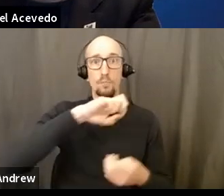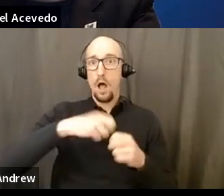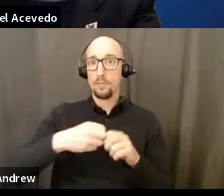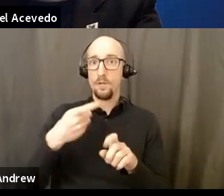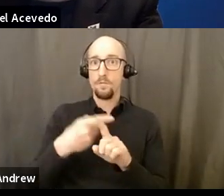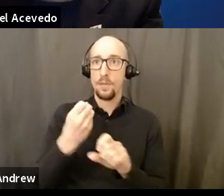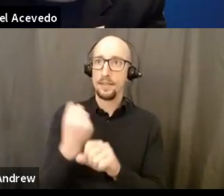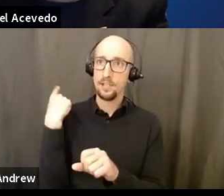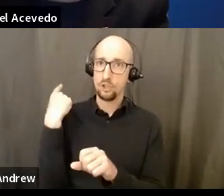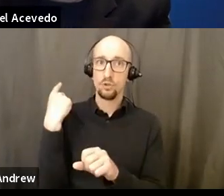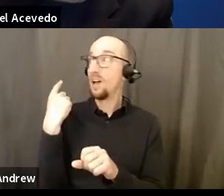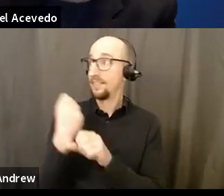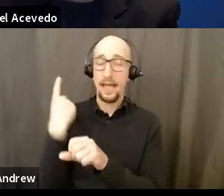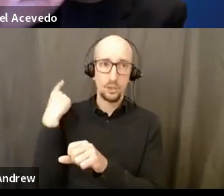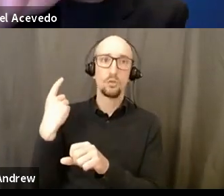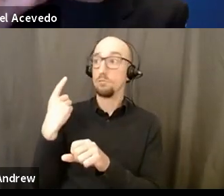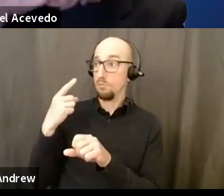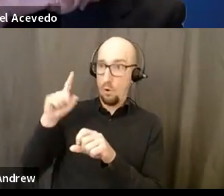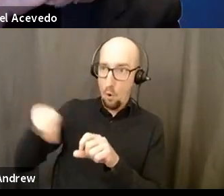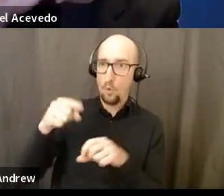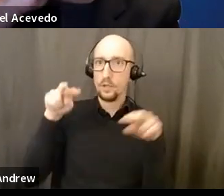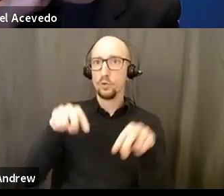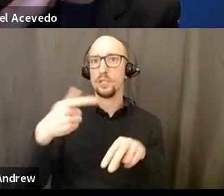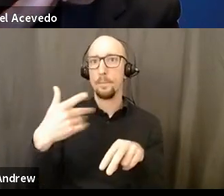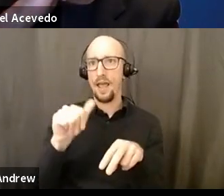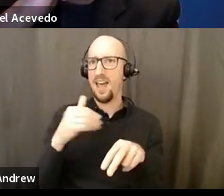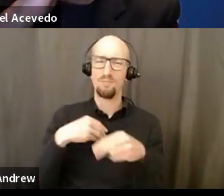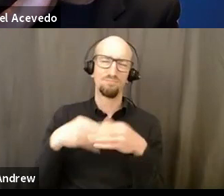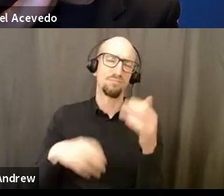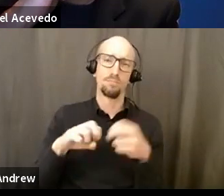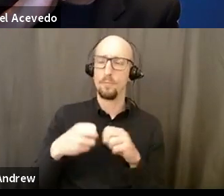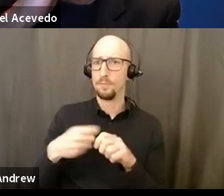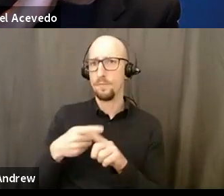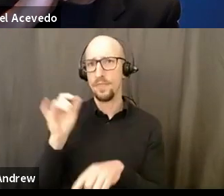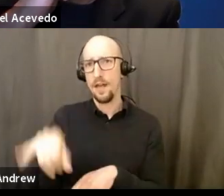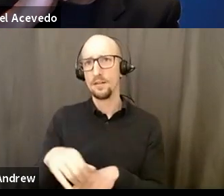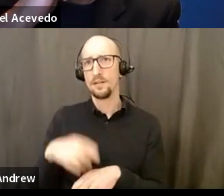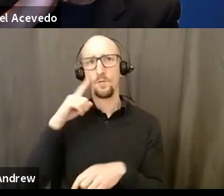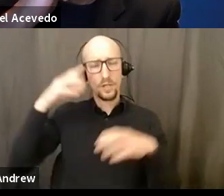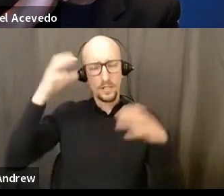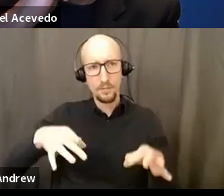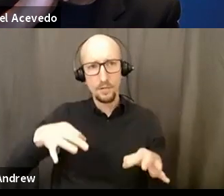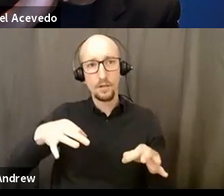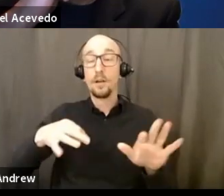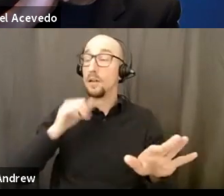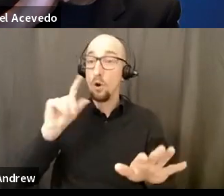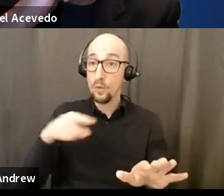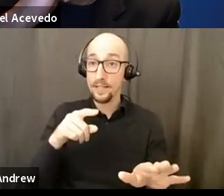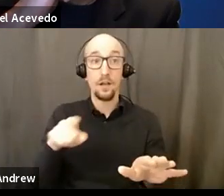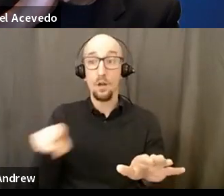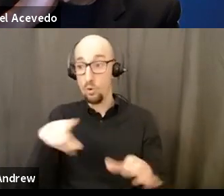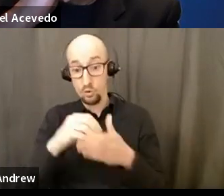the GPA alone to determine not only readiness,